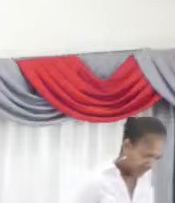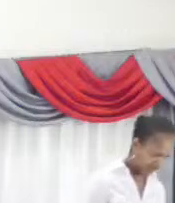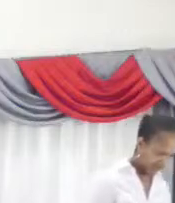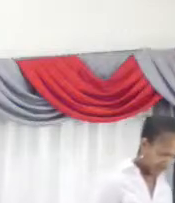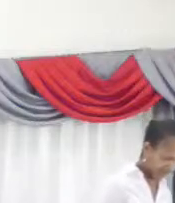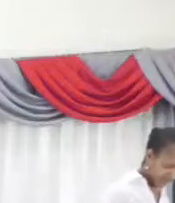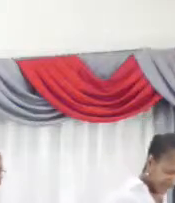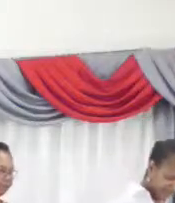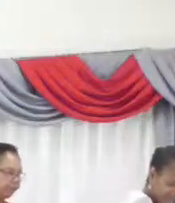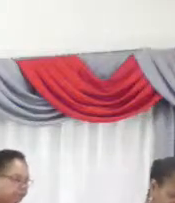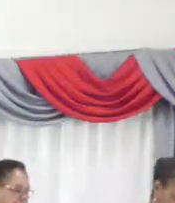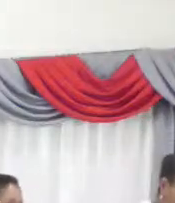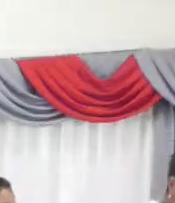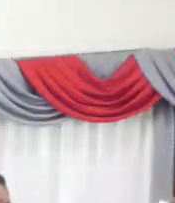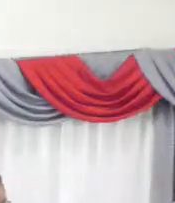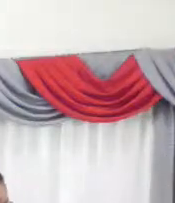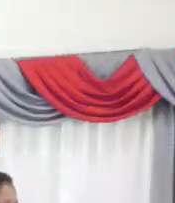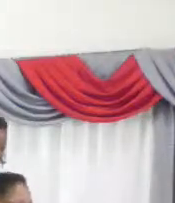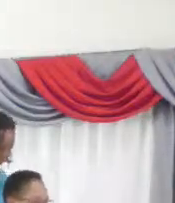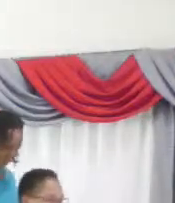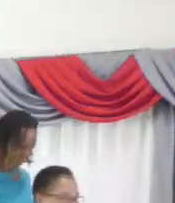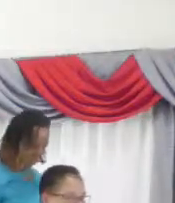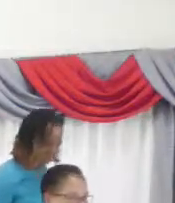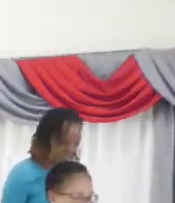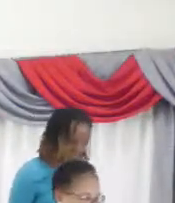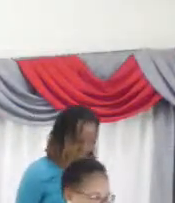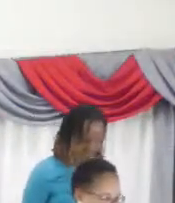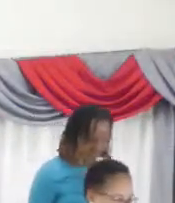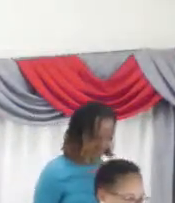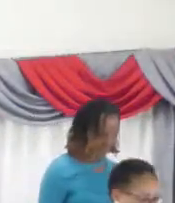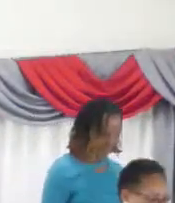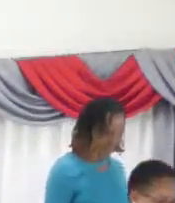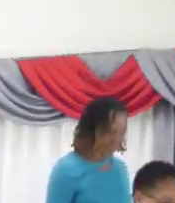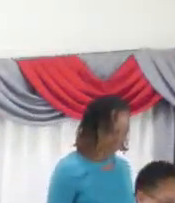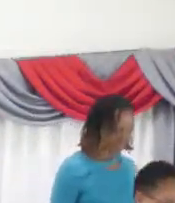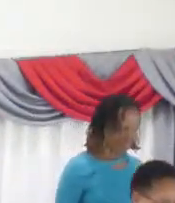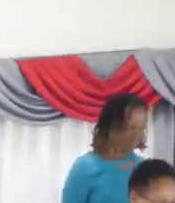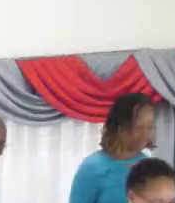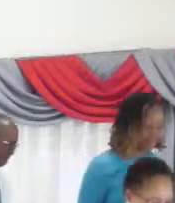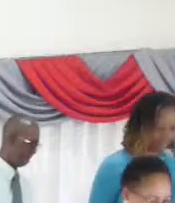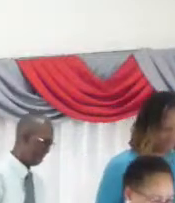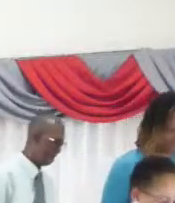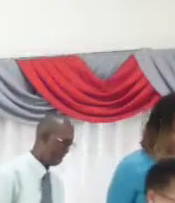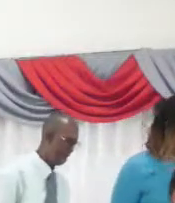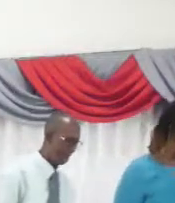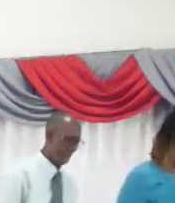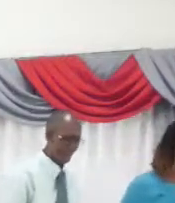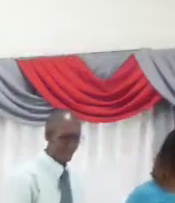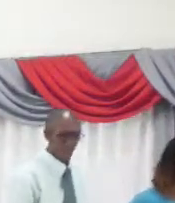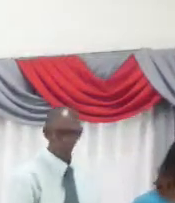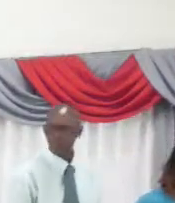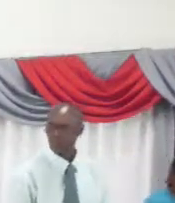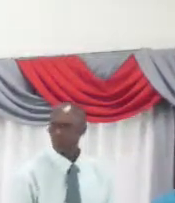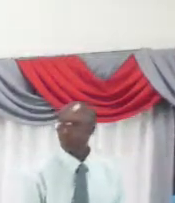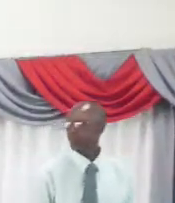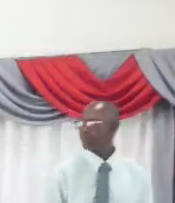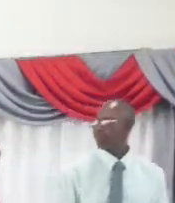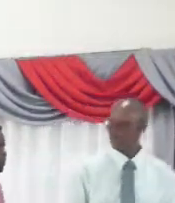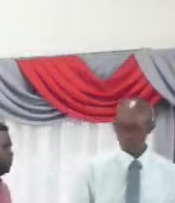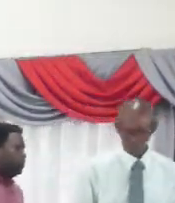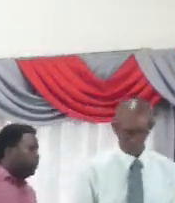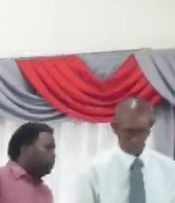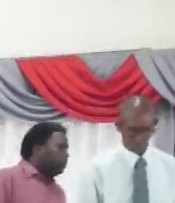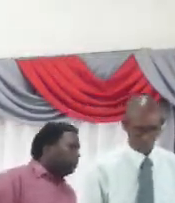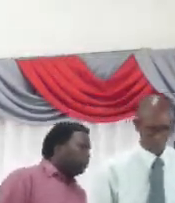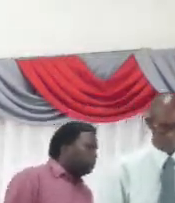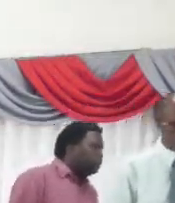All right, we invite our senior pastor to come. Pay keen attention to these prerequisites because there is no other way to